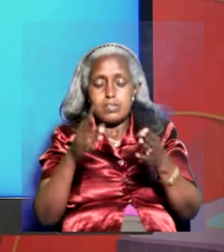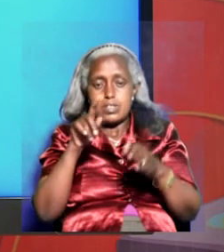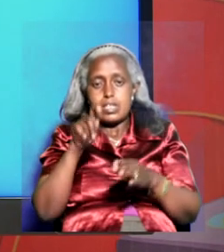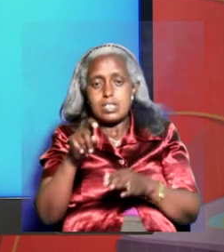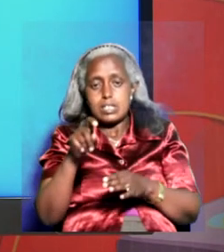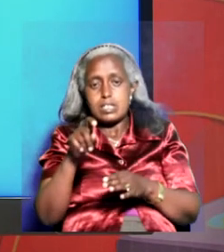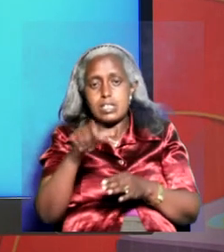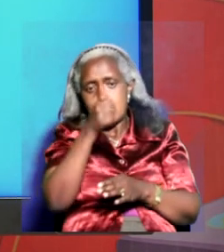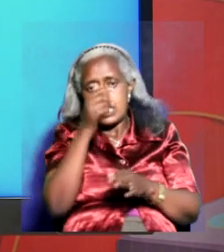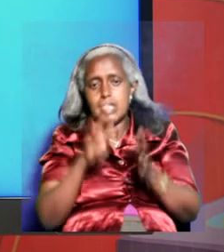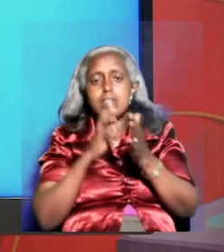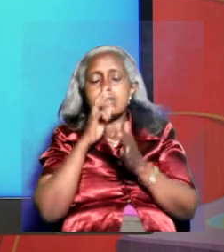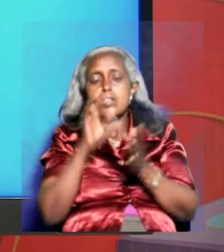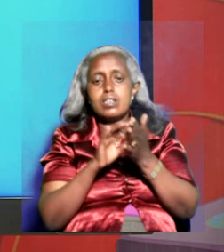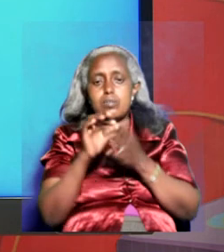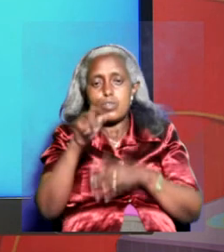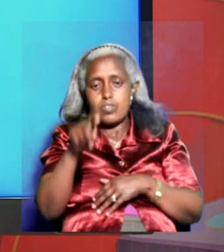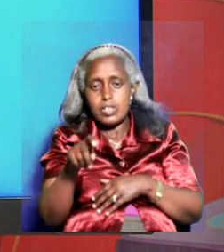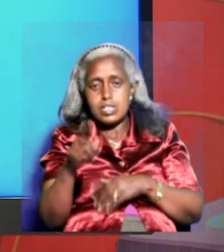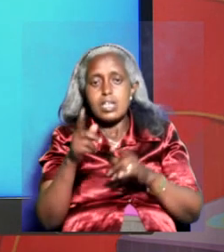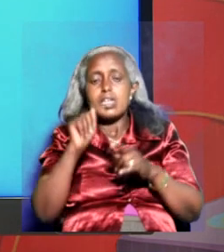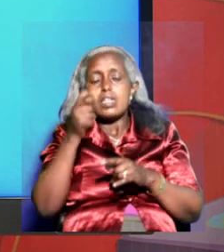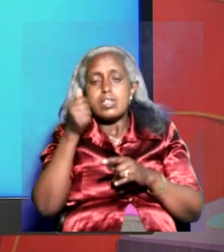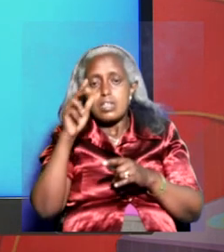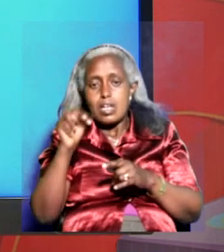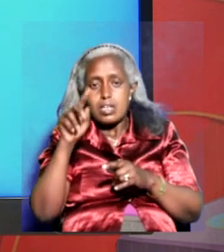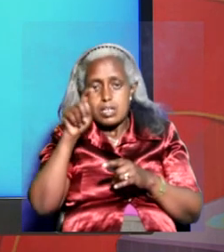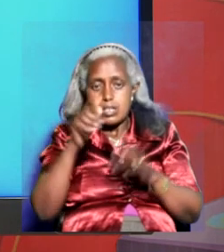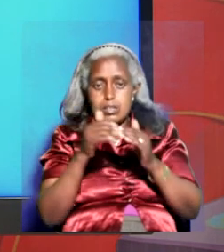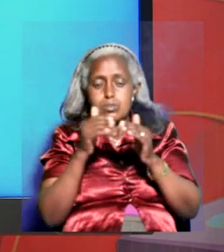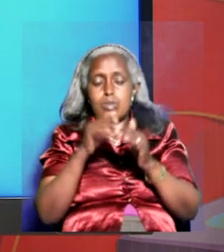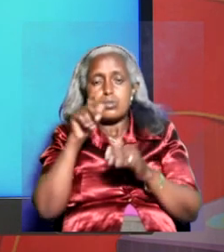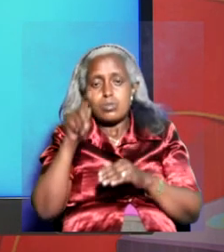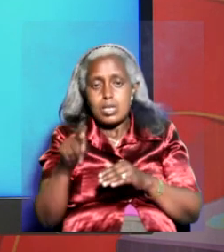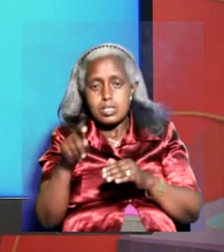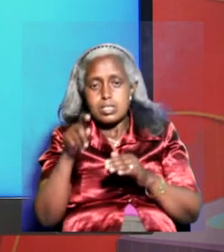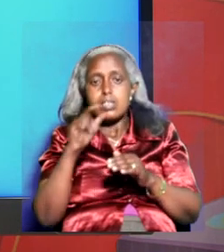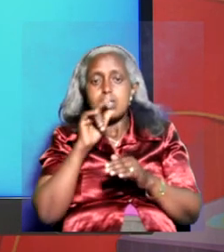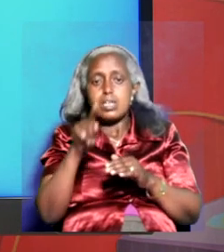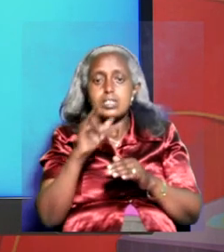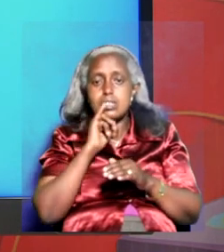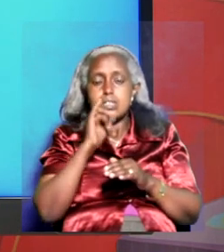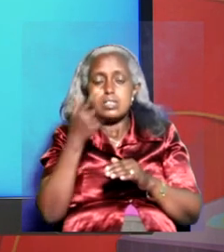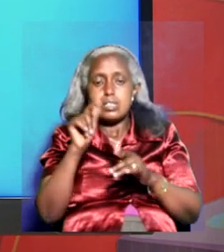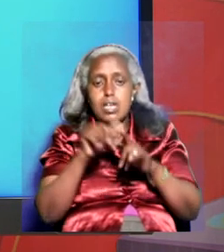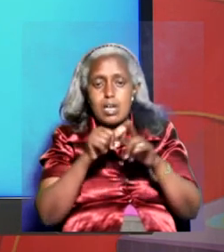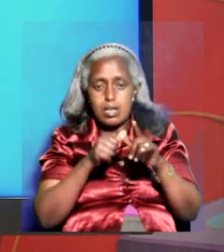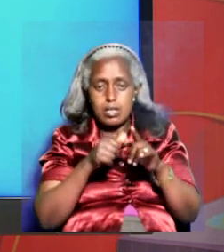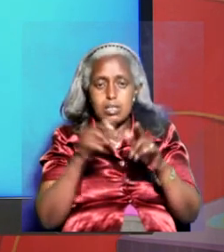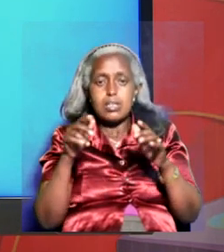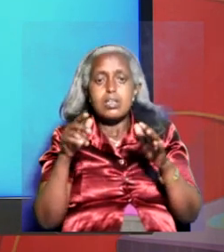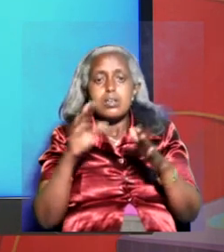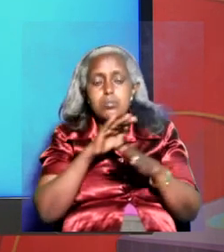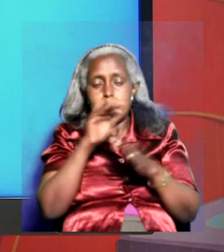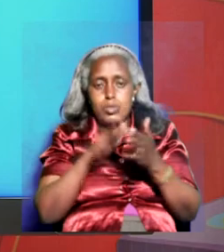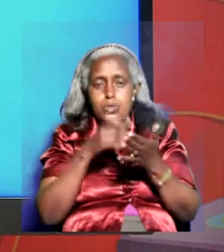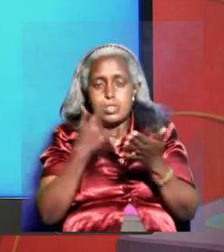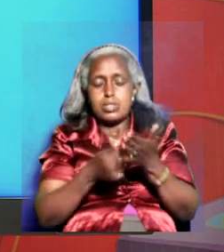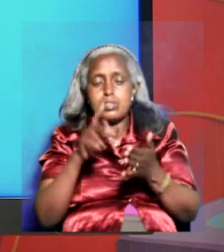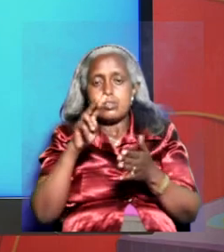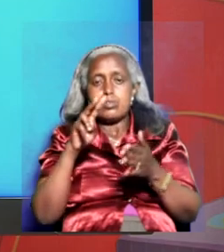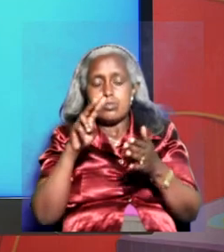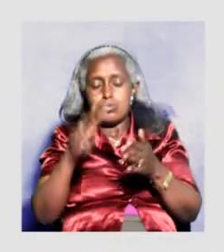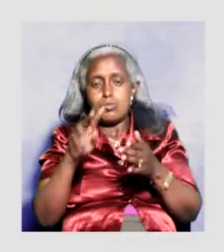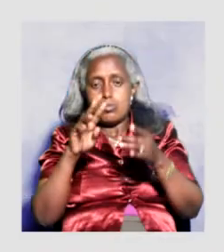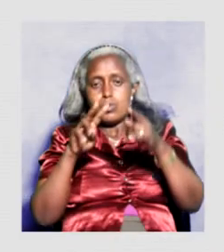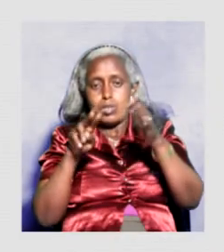x. And tan inverse of tan x is equal to x. In this case, x is the angle, so the angle ranges between these two, negative pi over